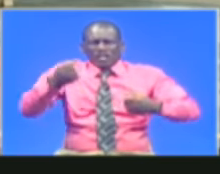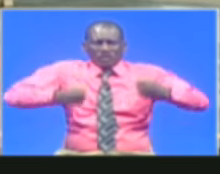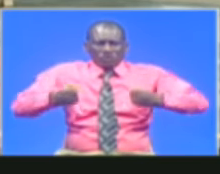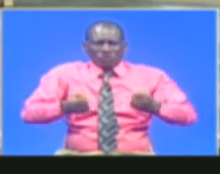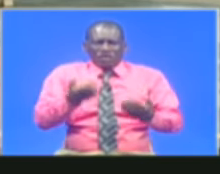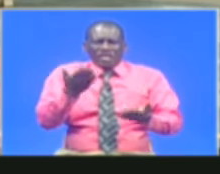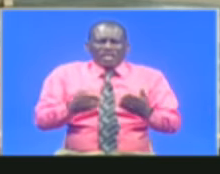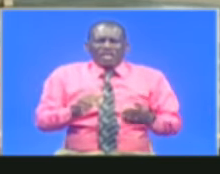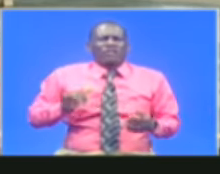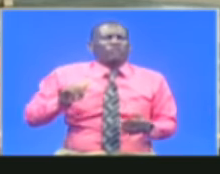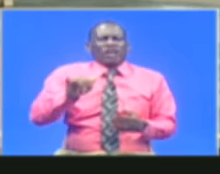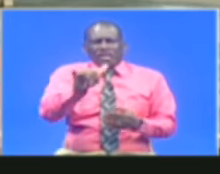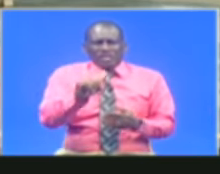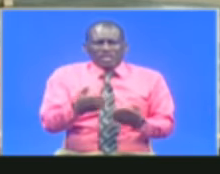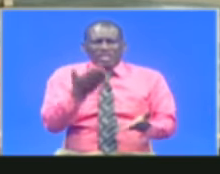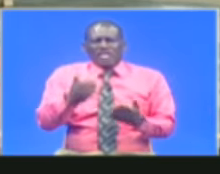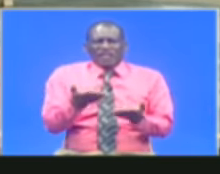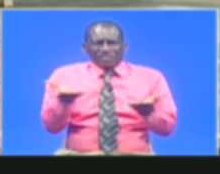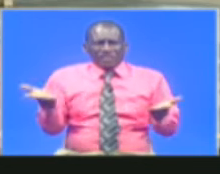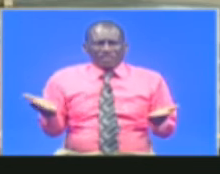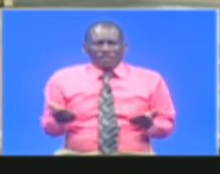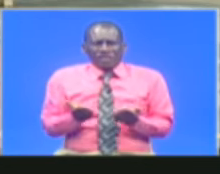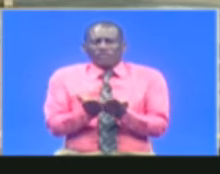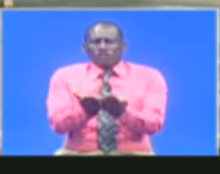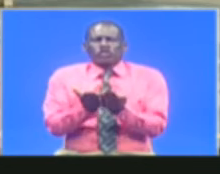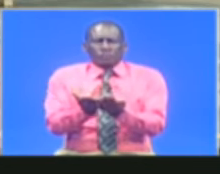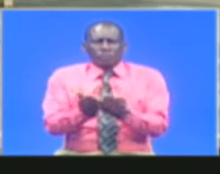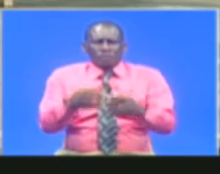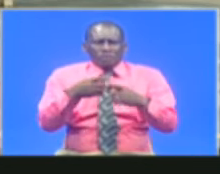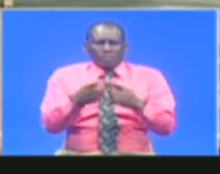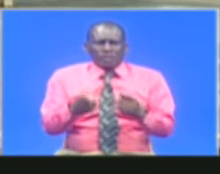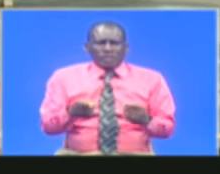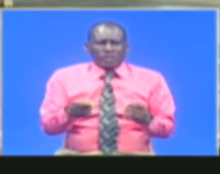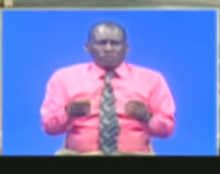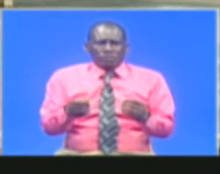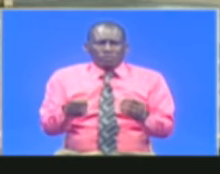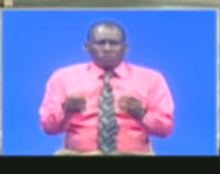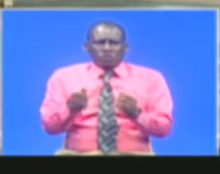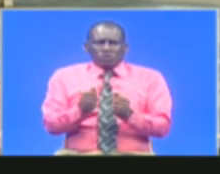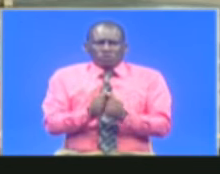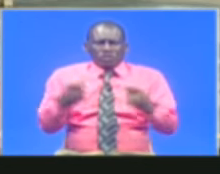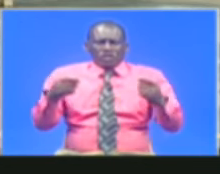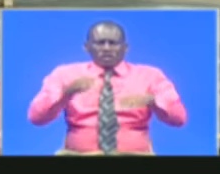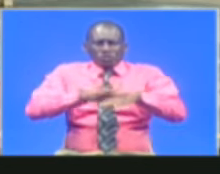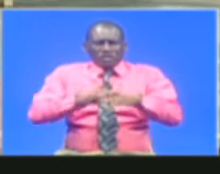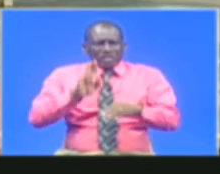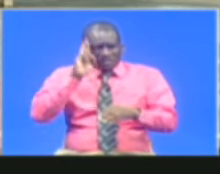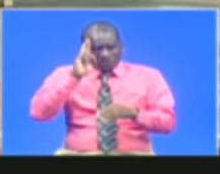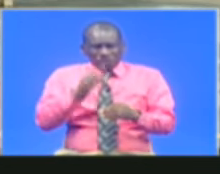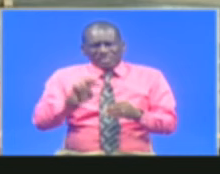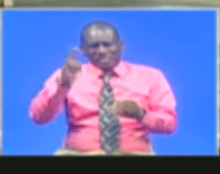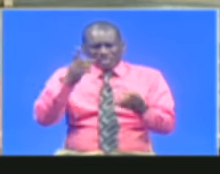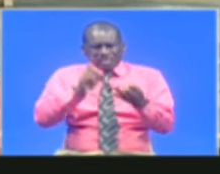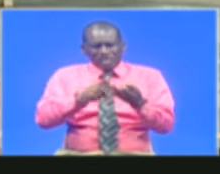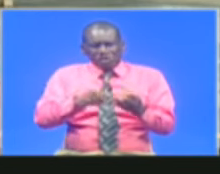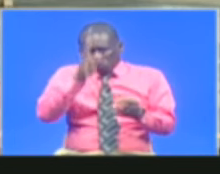any aircraft, any vessel. But with the different and good reasons. Two,